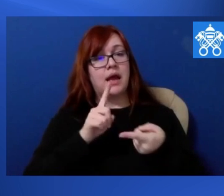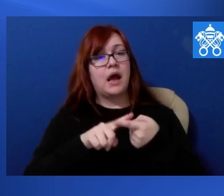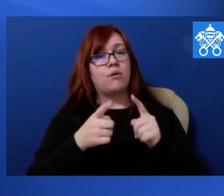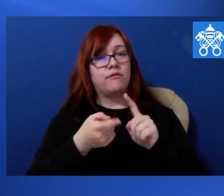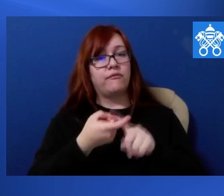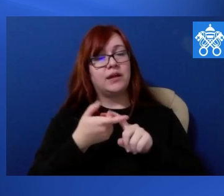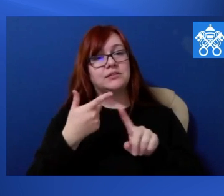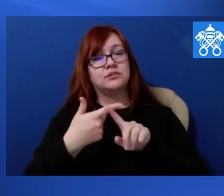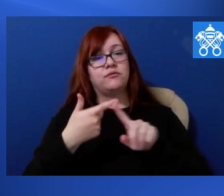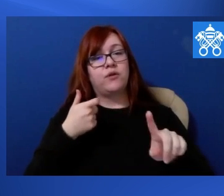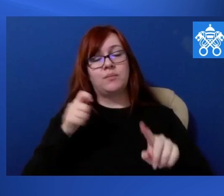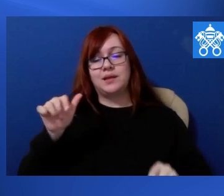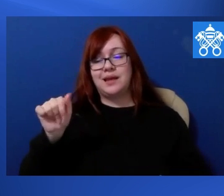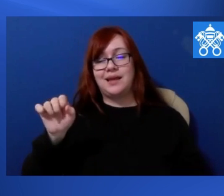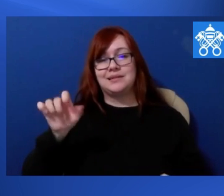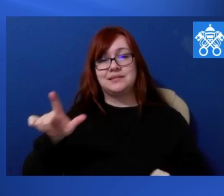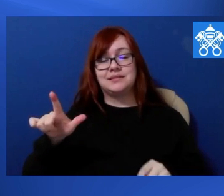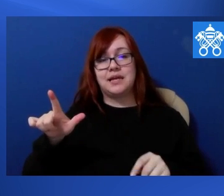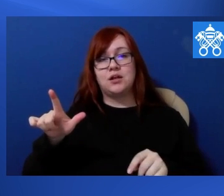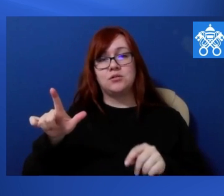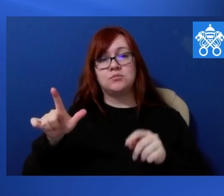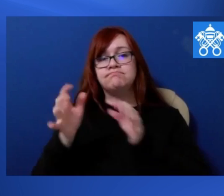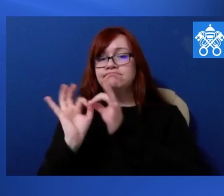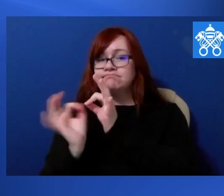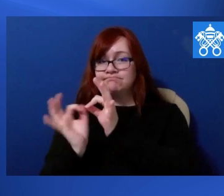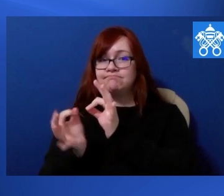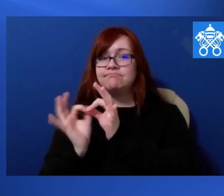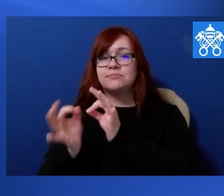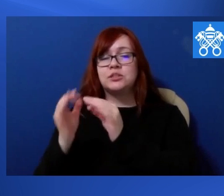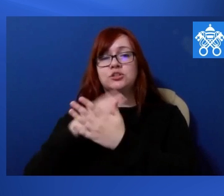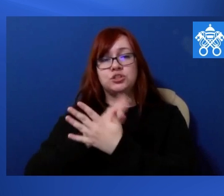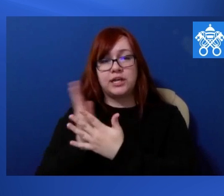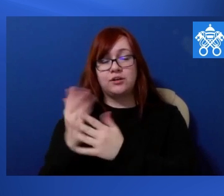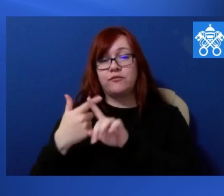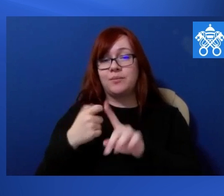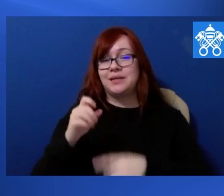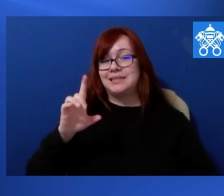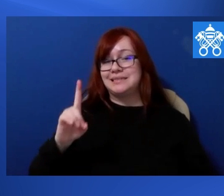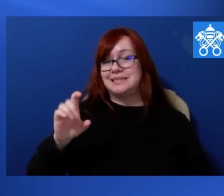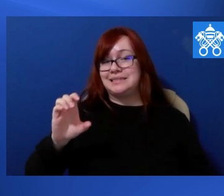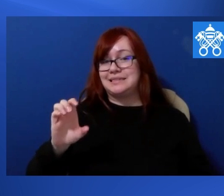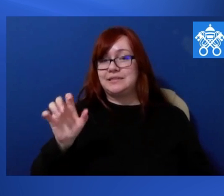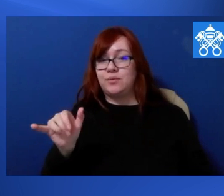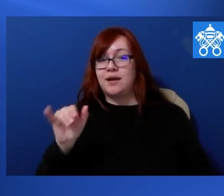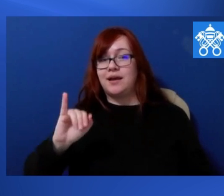the American Sign Language broadcast possible at DYCIA.